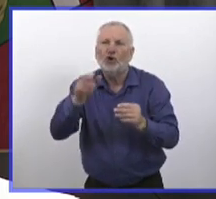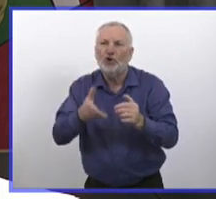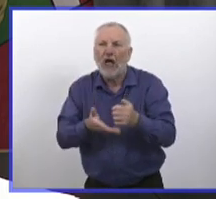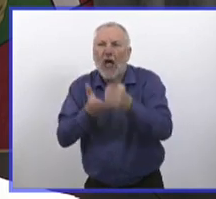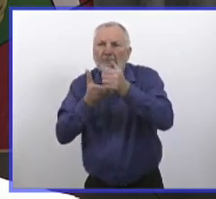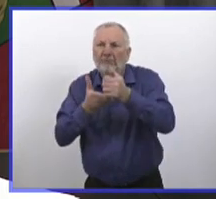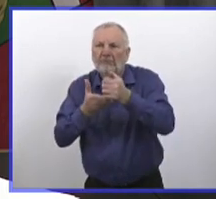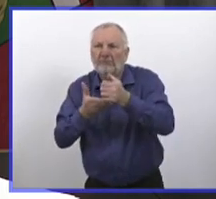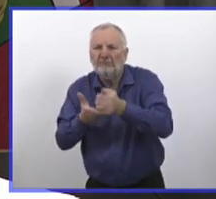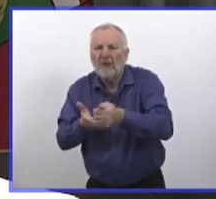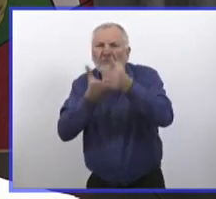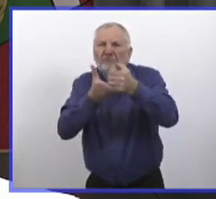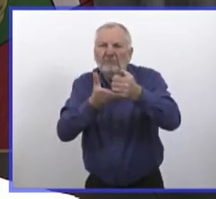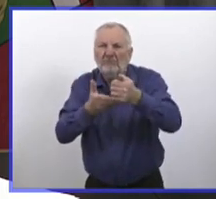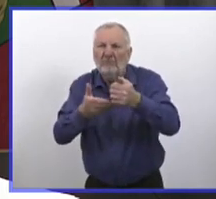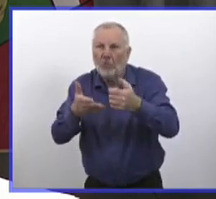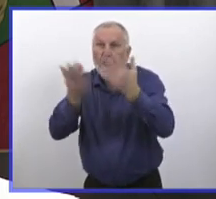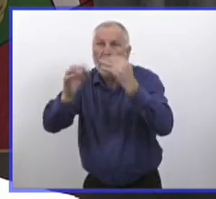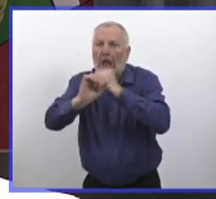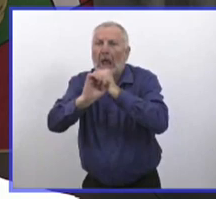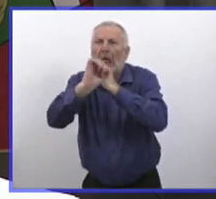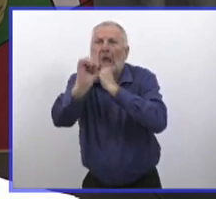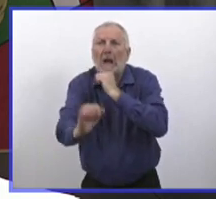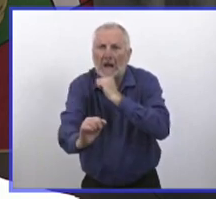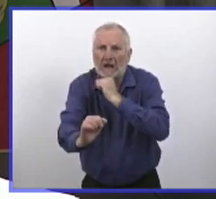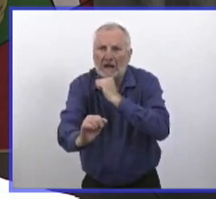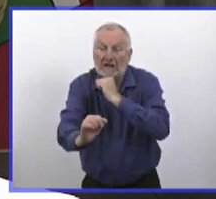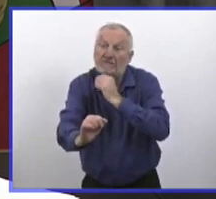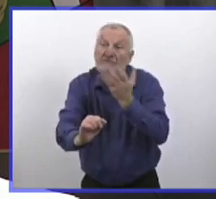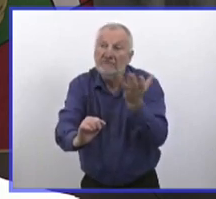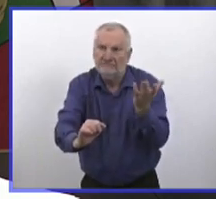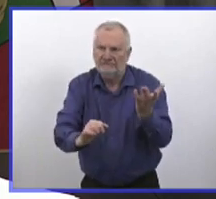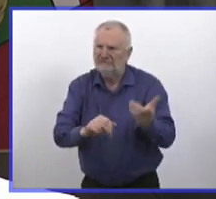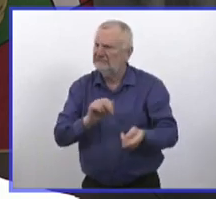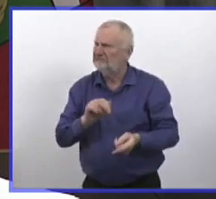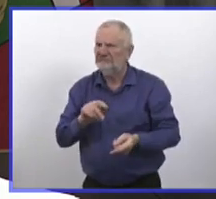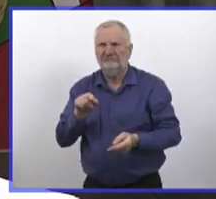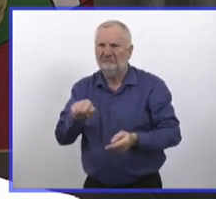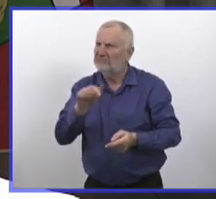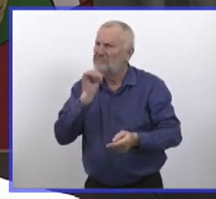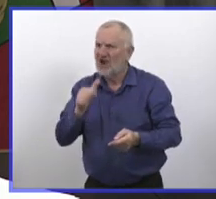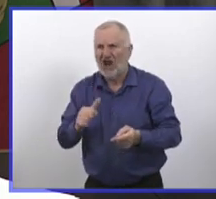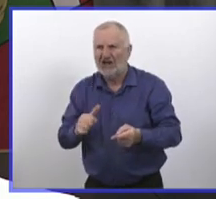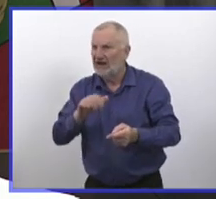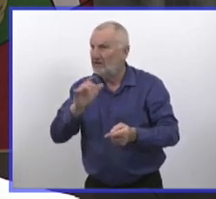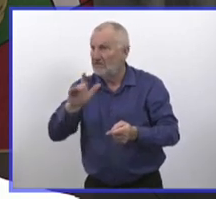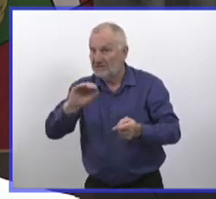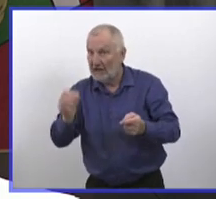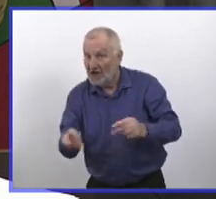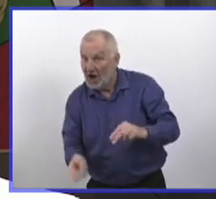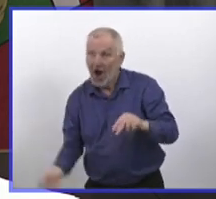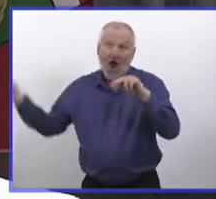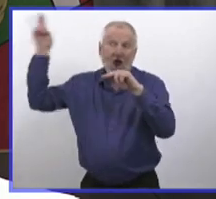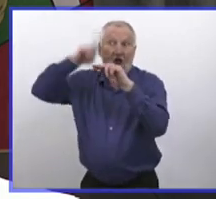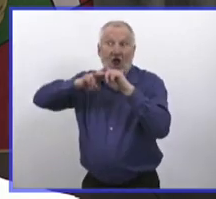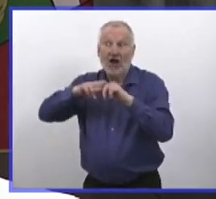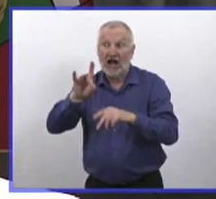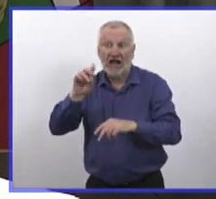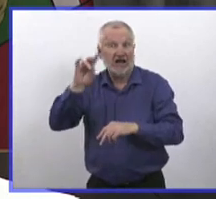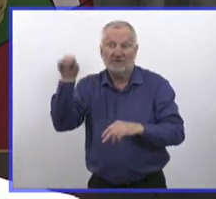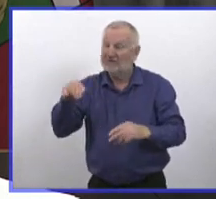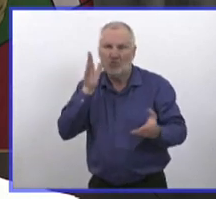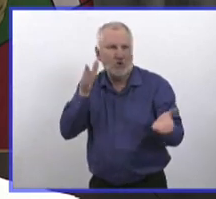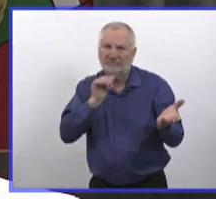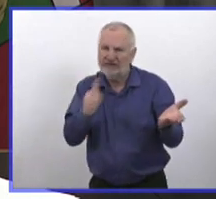prolong how long the protection lasts, more than it is to increase the amount of protection, though that certainly occurs as